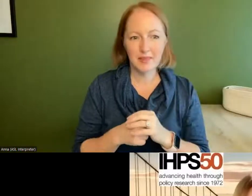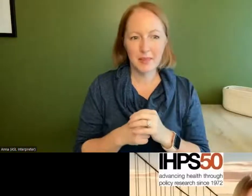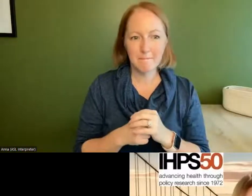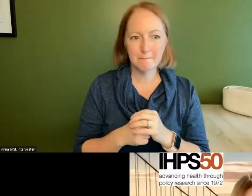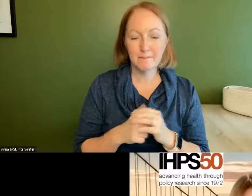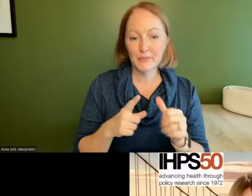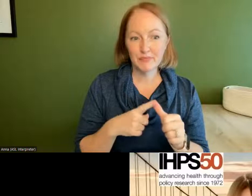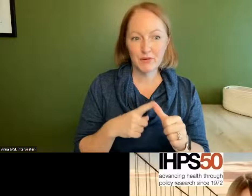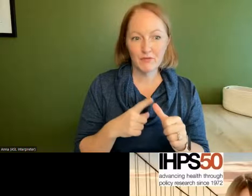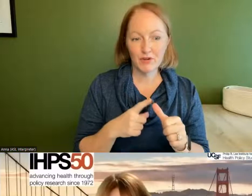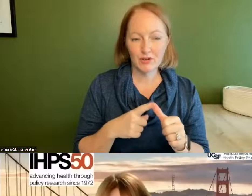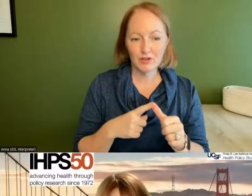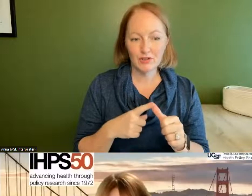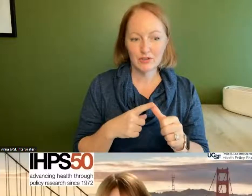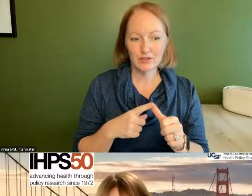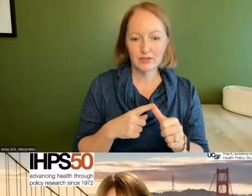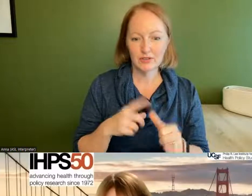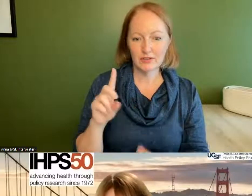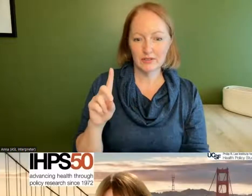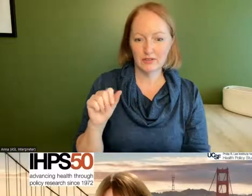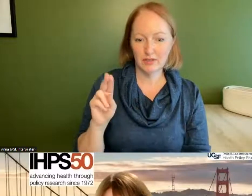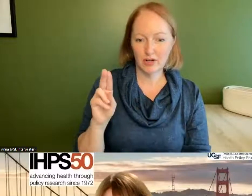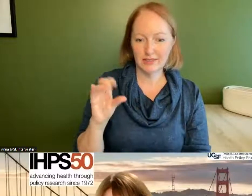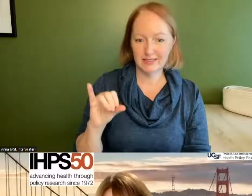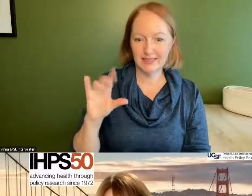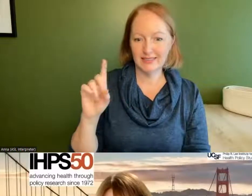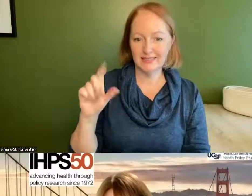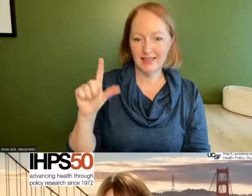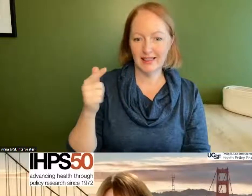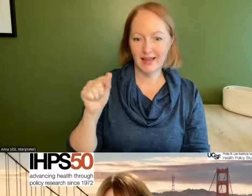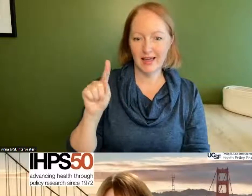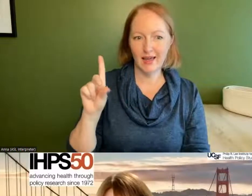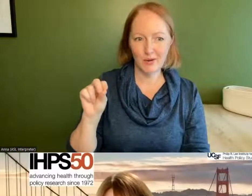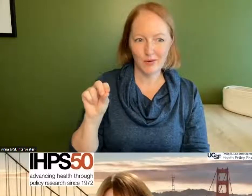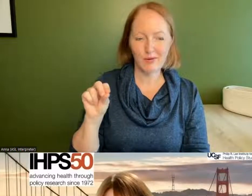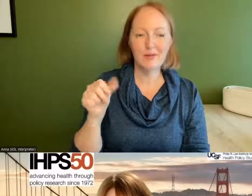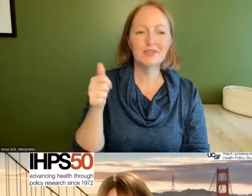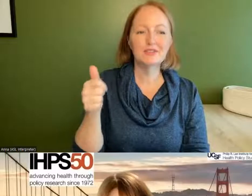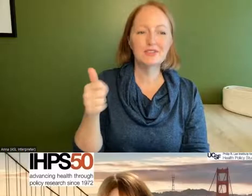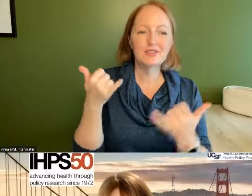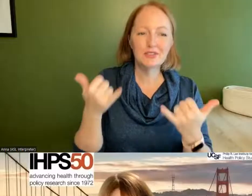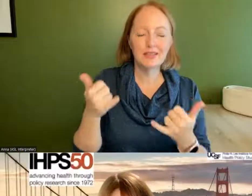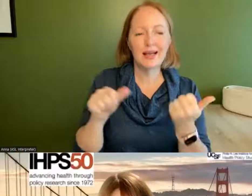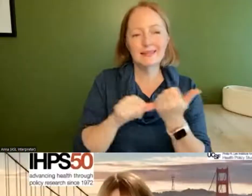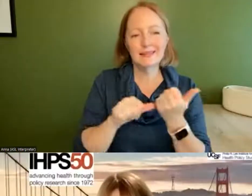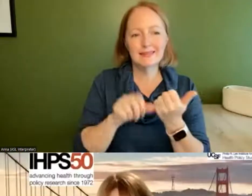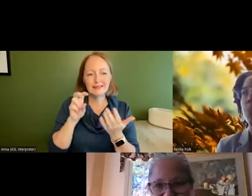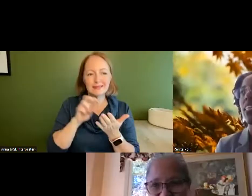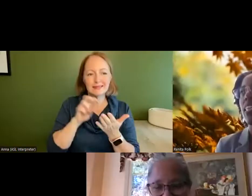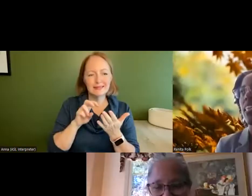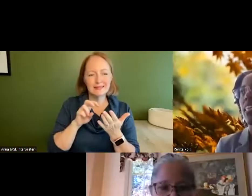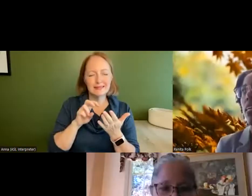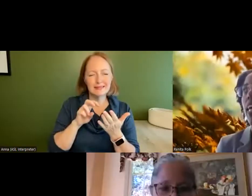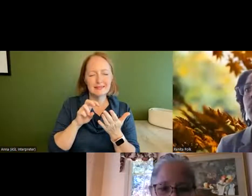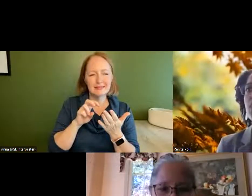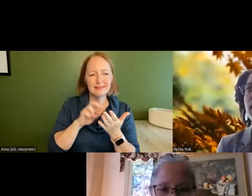First we have Darcy Delgado. Darcy currently serves as Assistant Secretary for